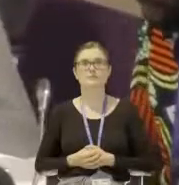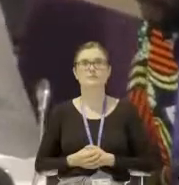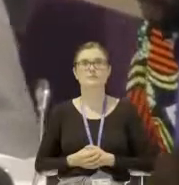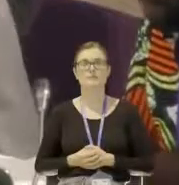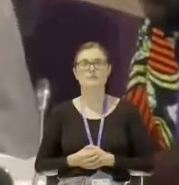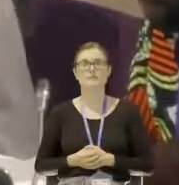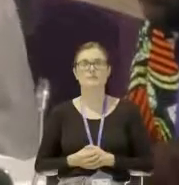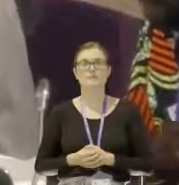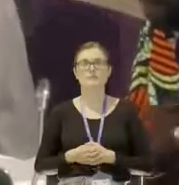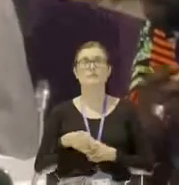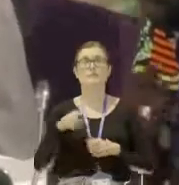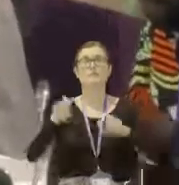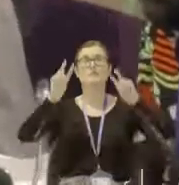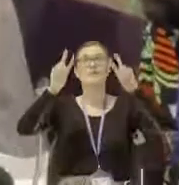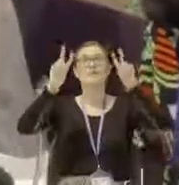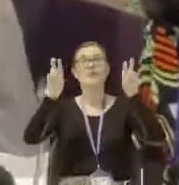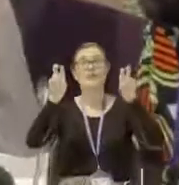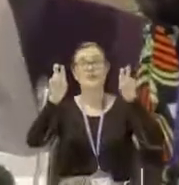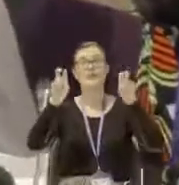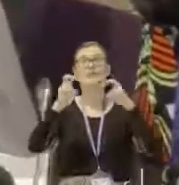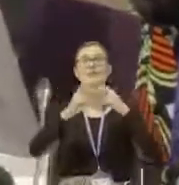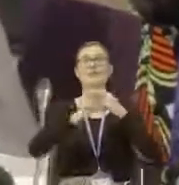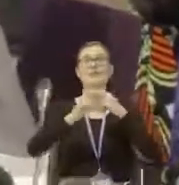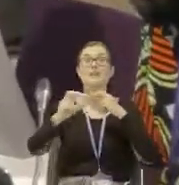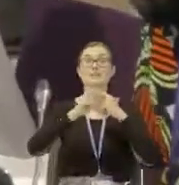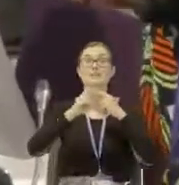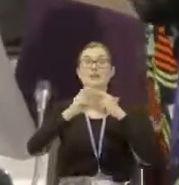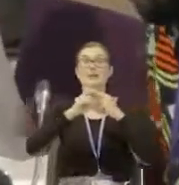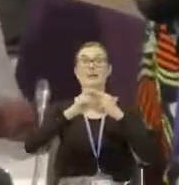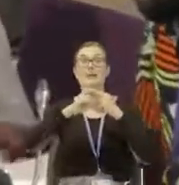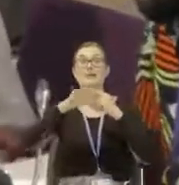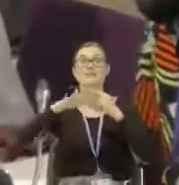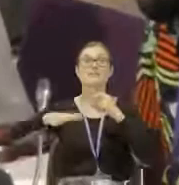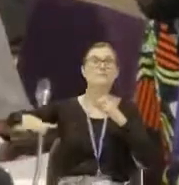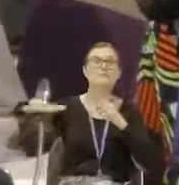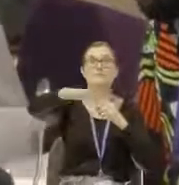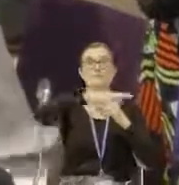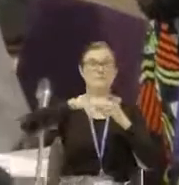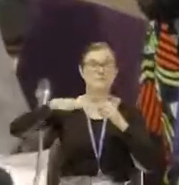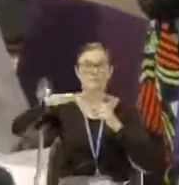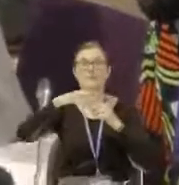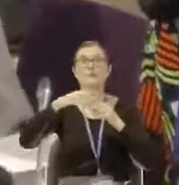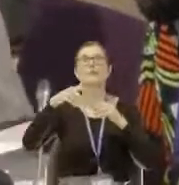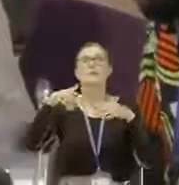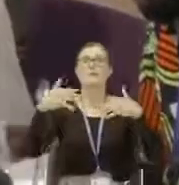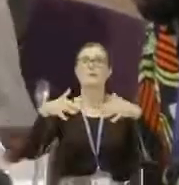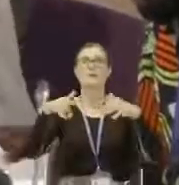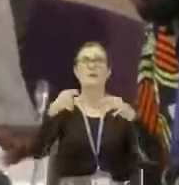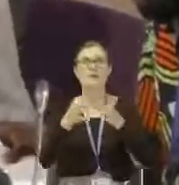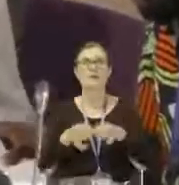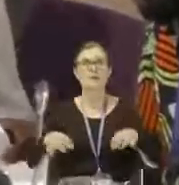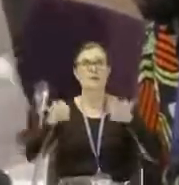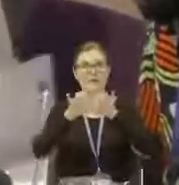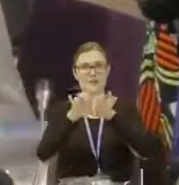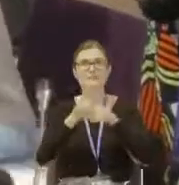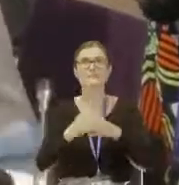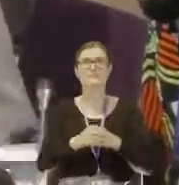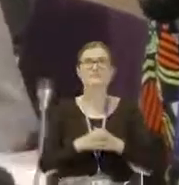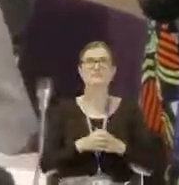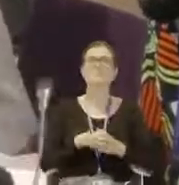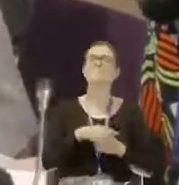remarks. And now, Paul, I pass it on to you. Paul Corey, Assistant Director of